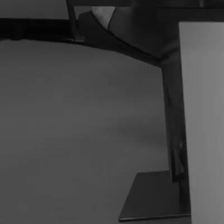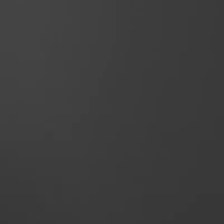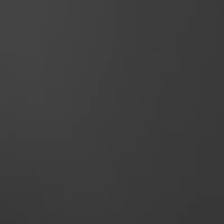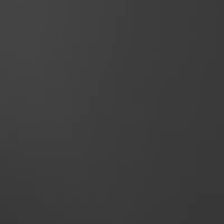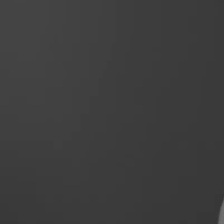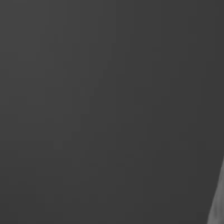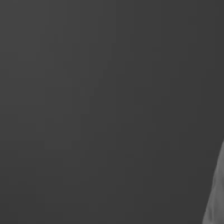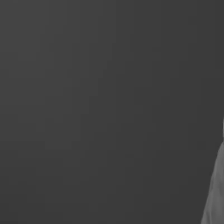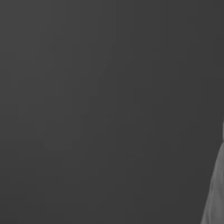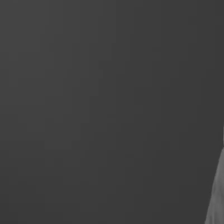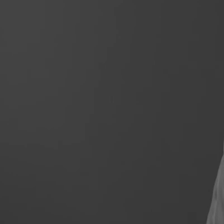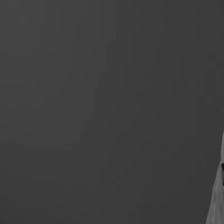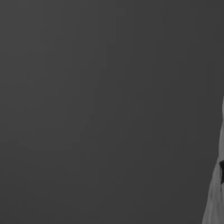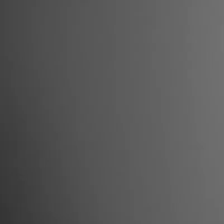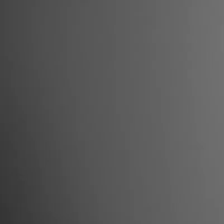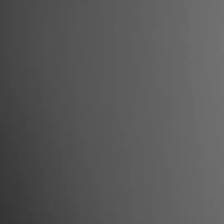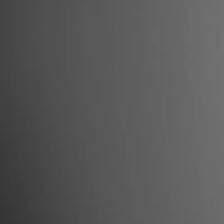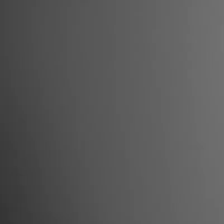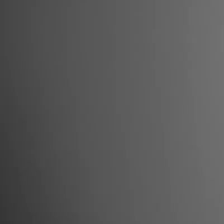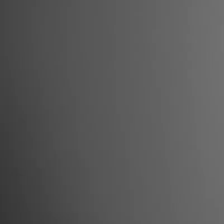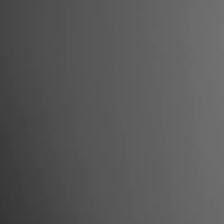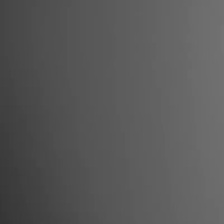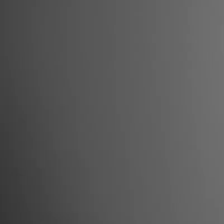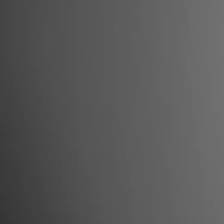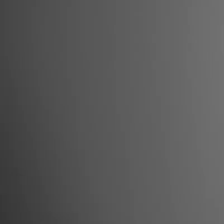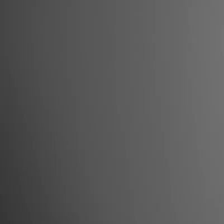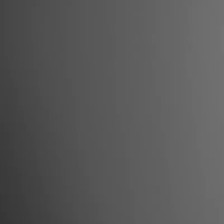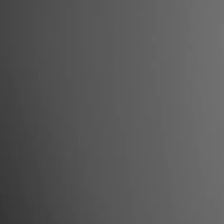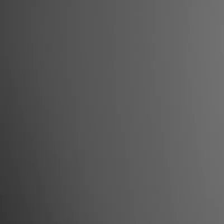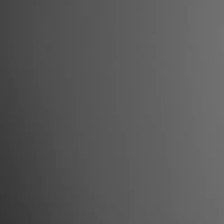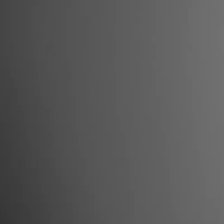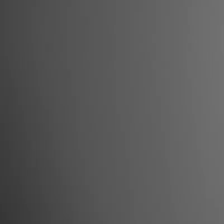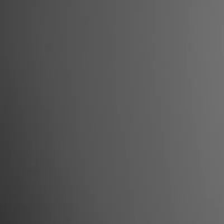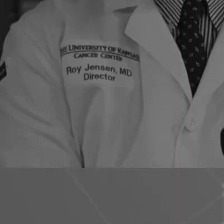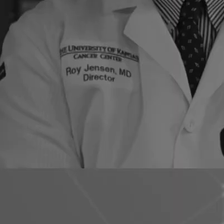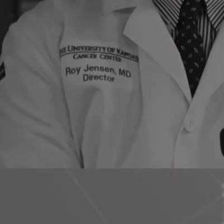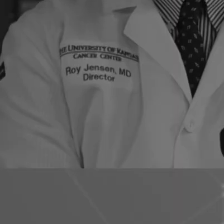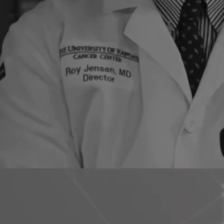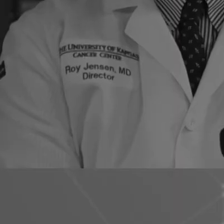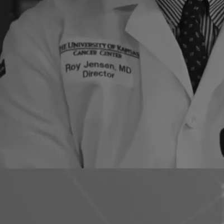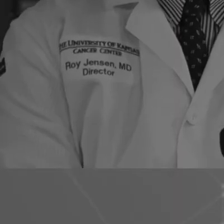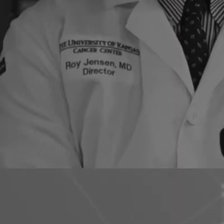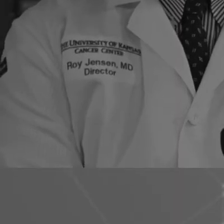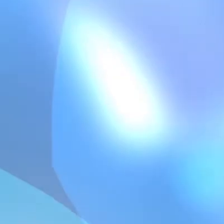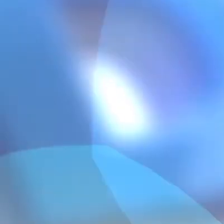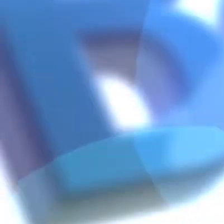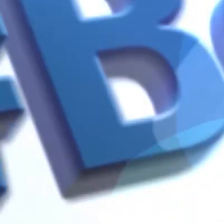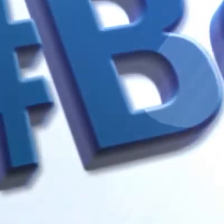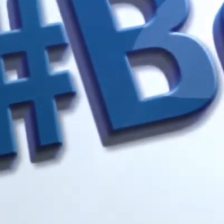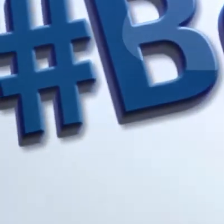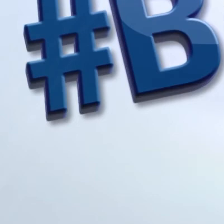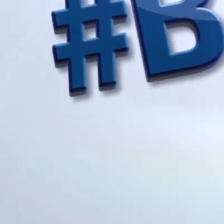Subscribe to our Bench to Bedside podcast, now everywhere podcasts are available.